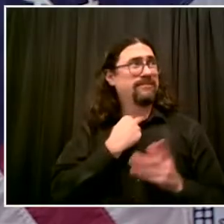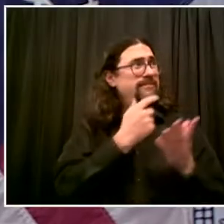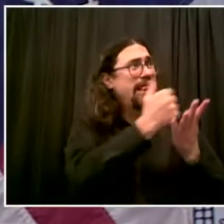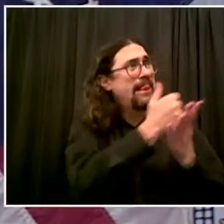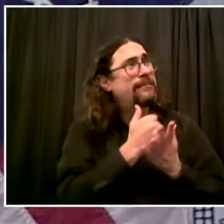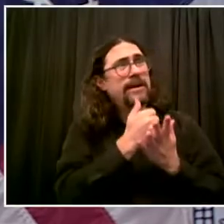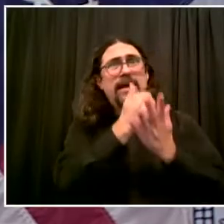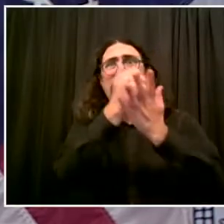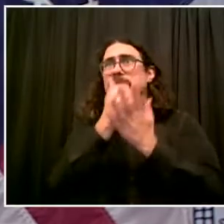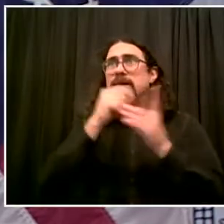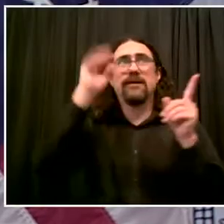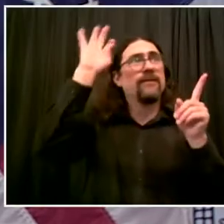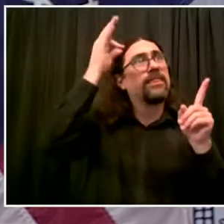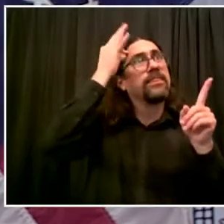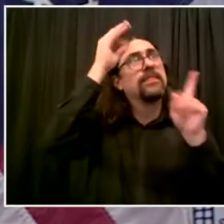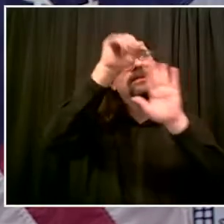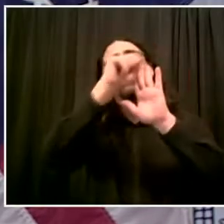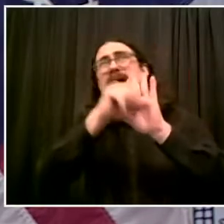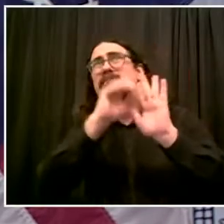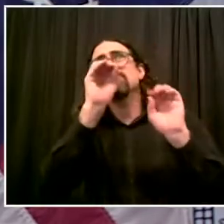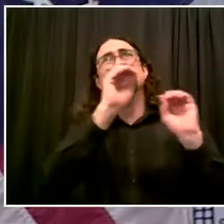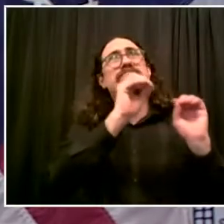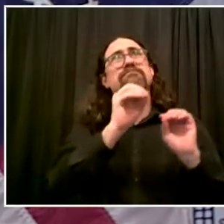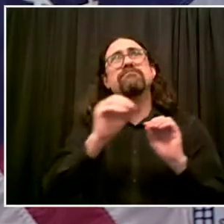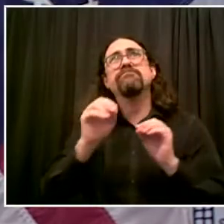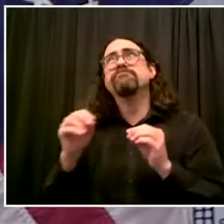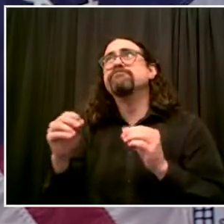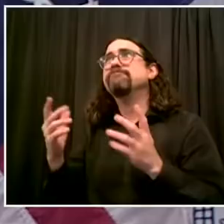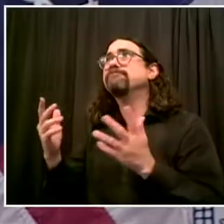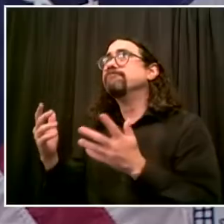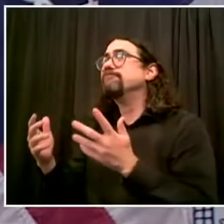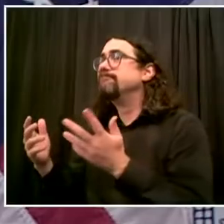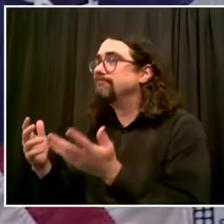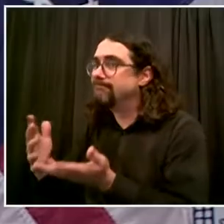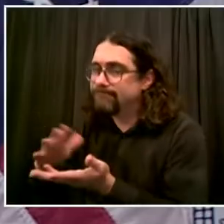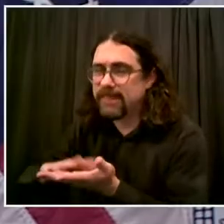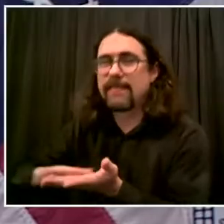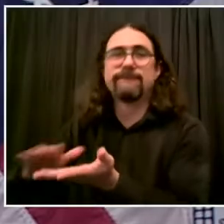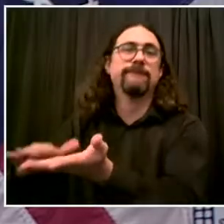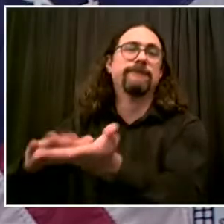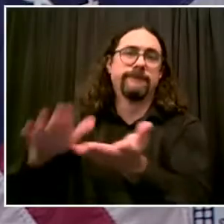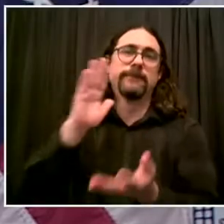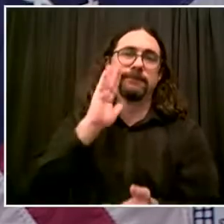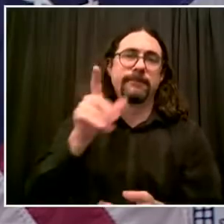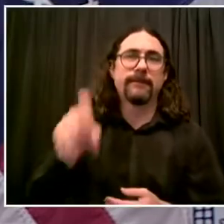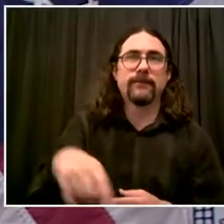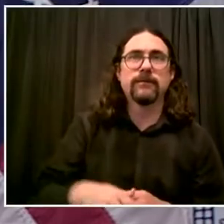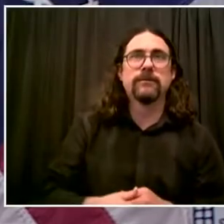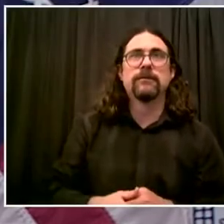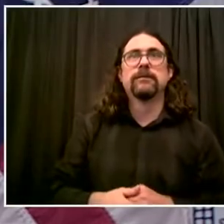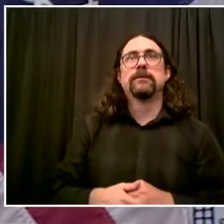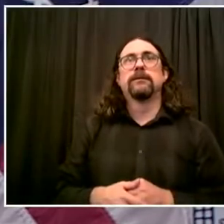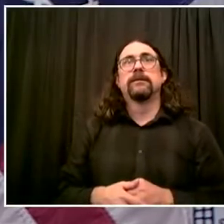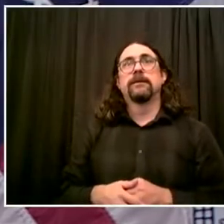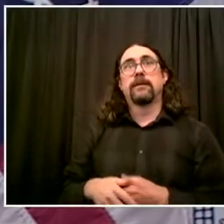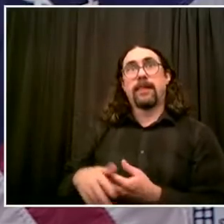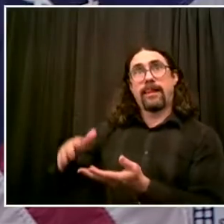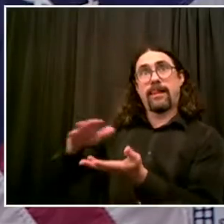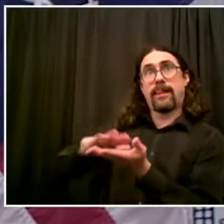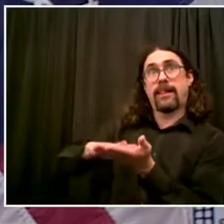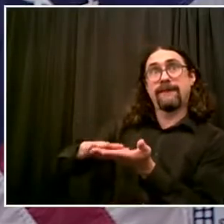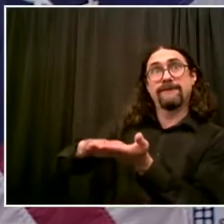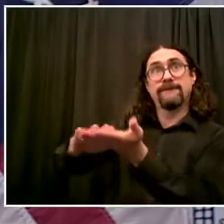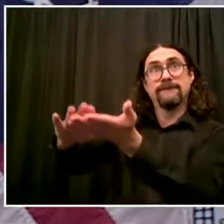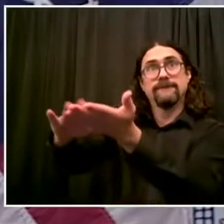take effect in the fall with the hope and the prayer that either stimulus money or borrowing capacity or both would come into play to help